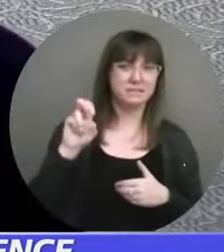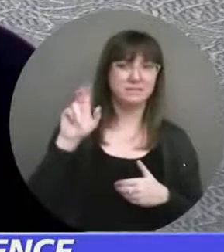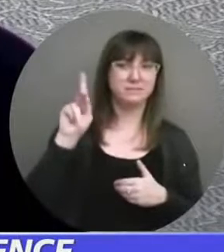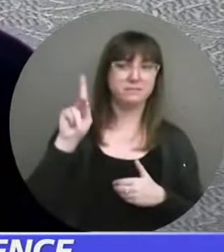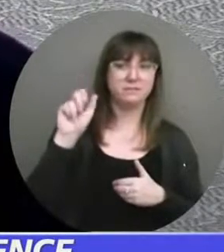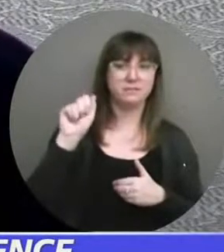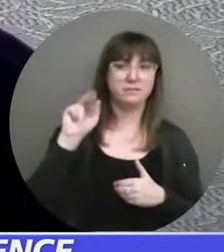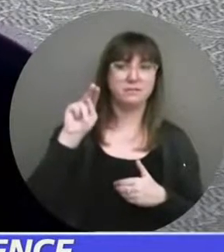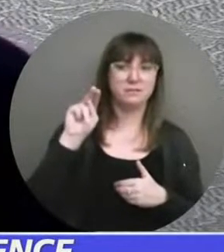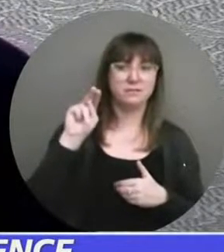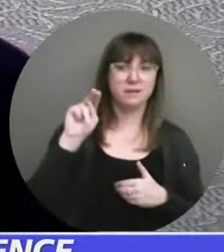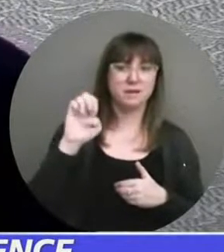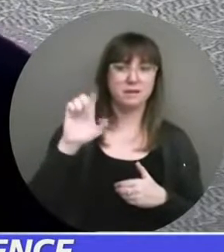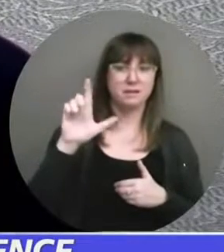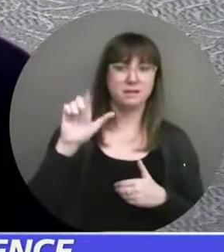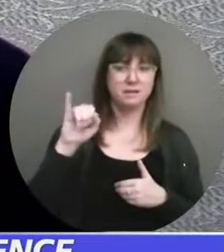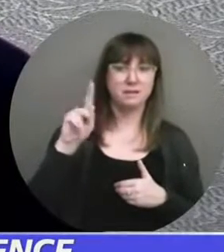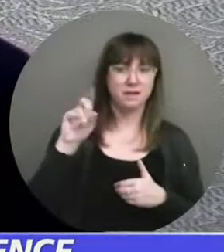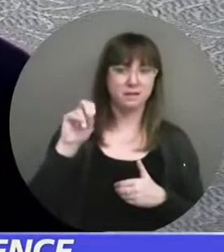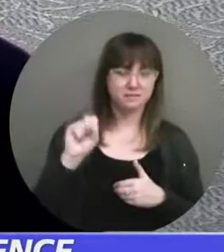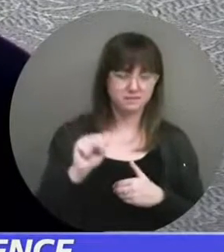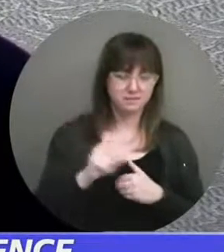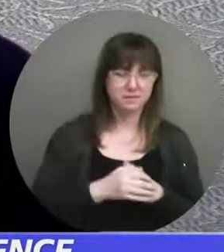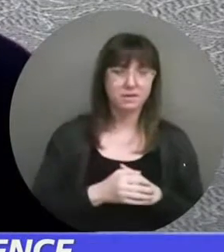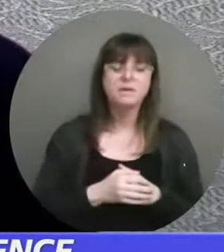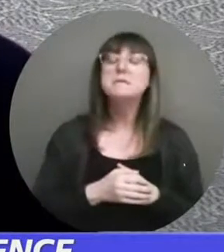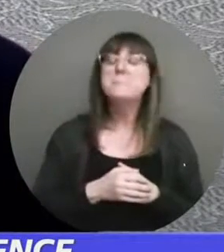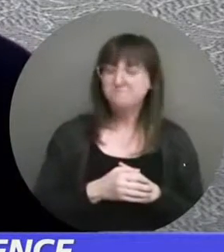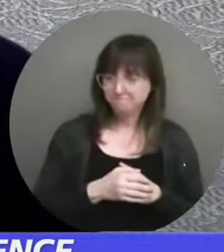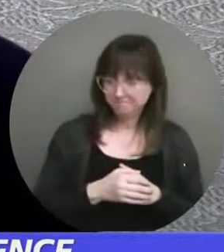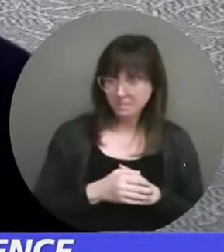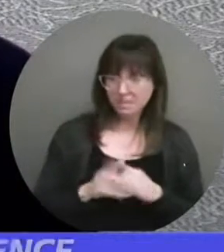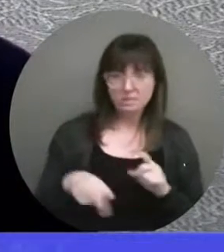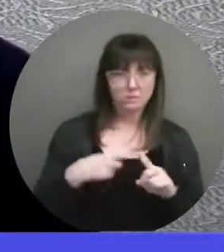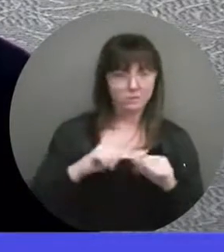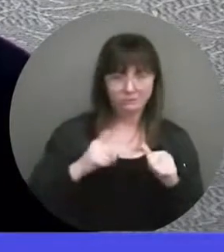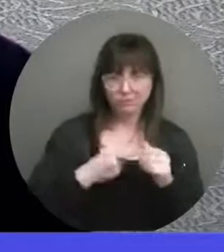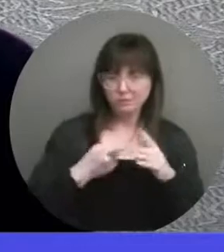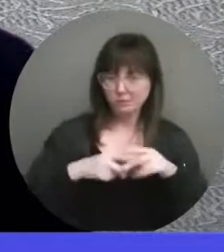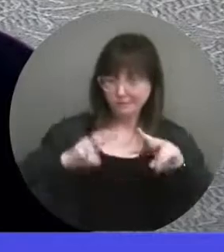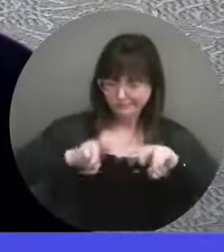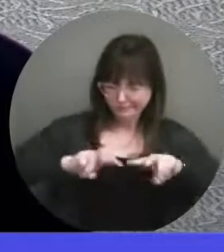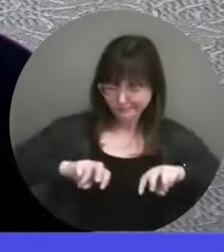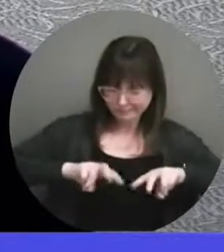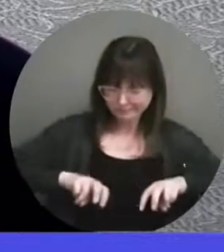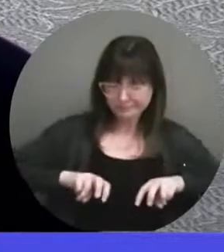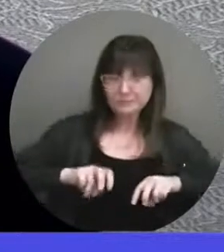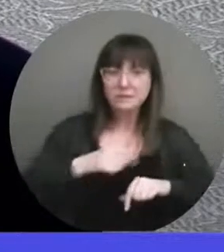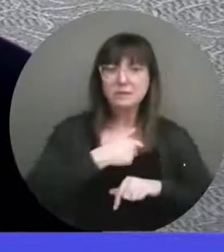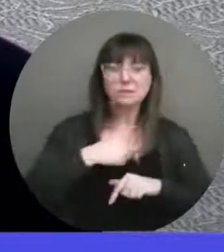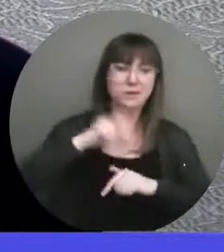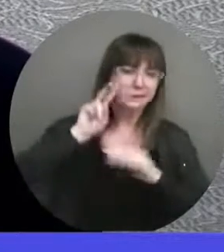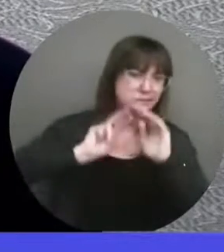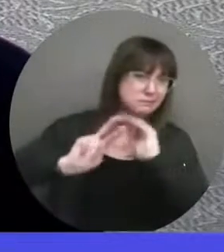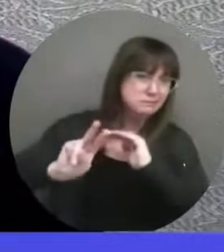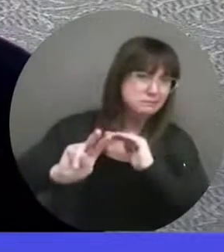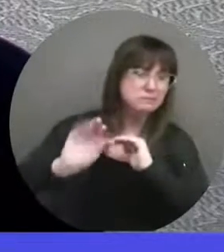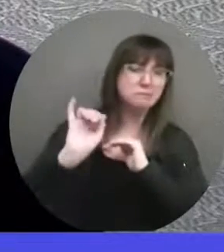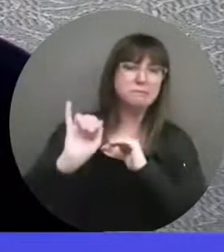When we first got into this, we started looking ahead, and we realized that we're going to be